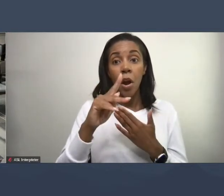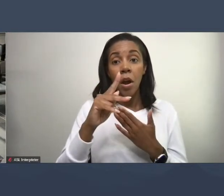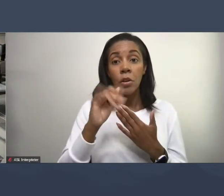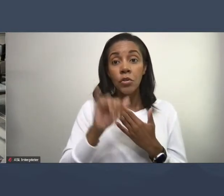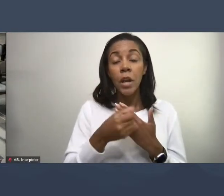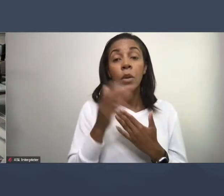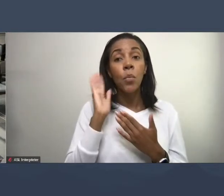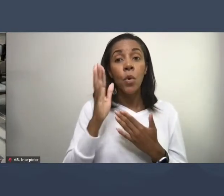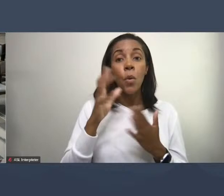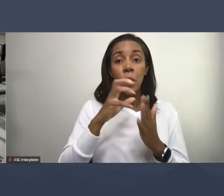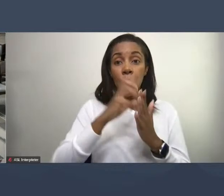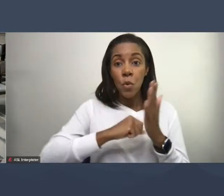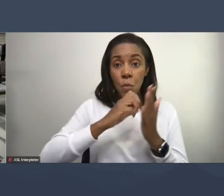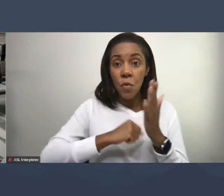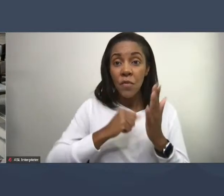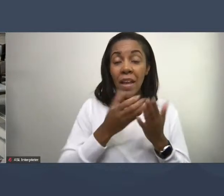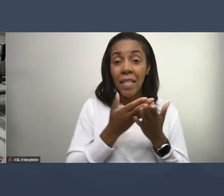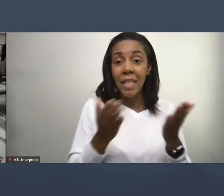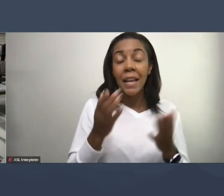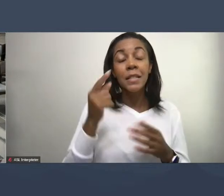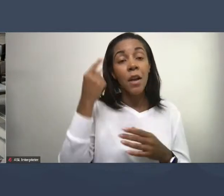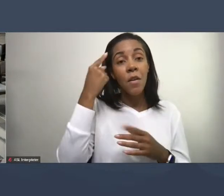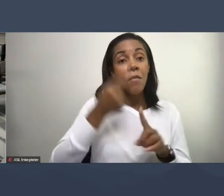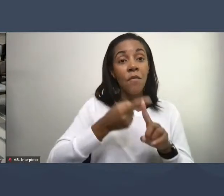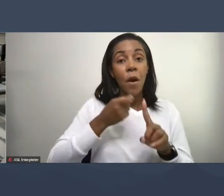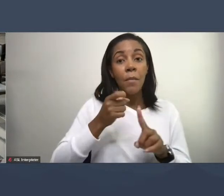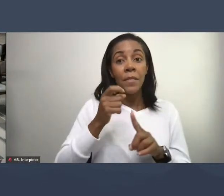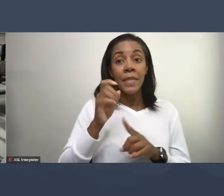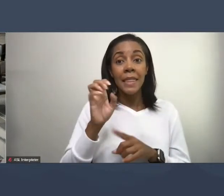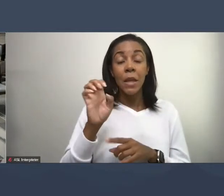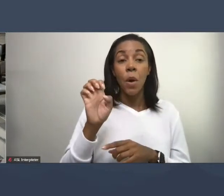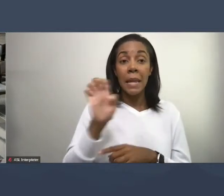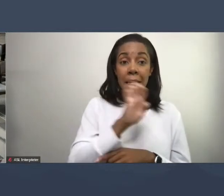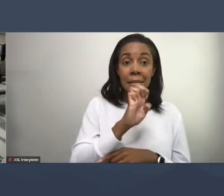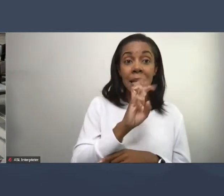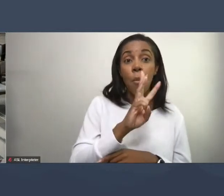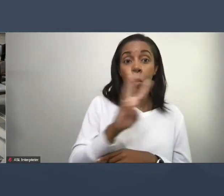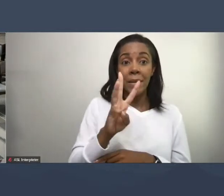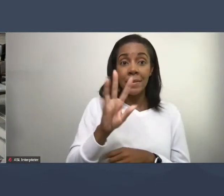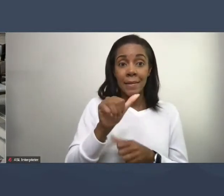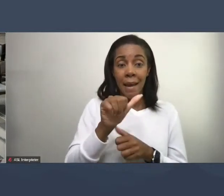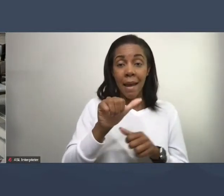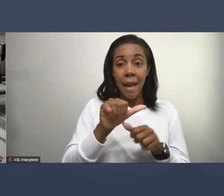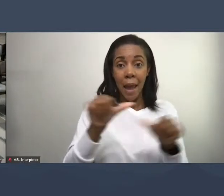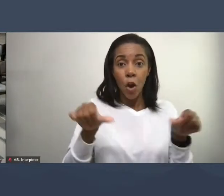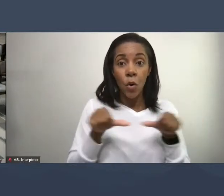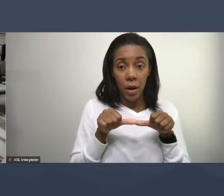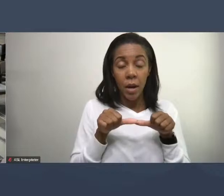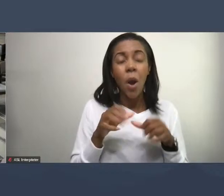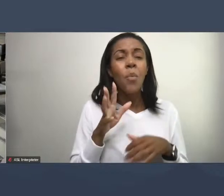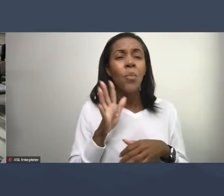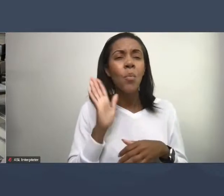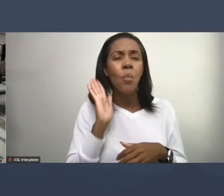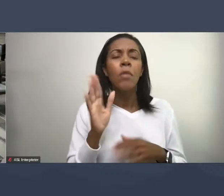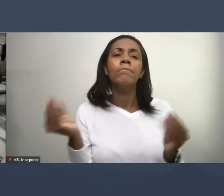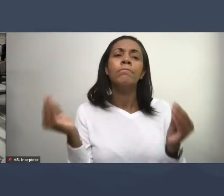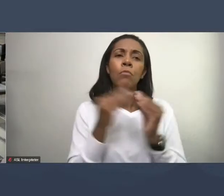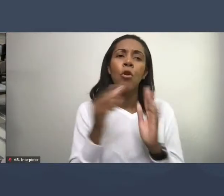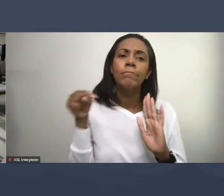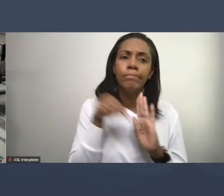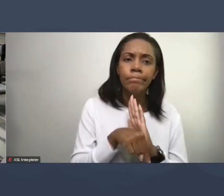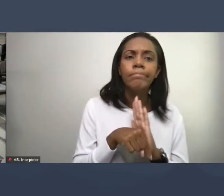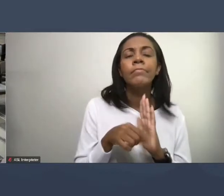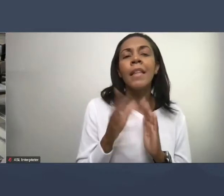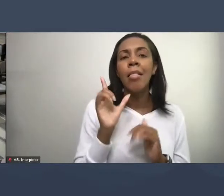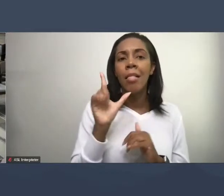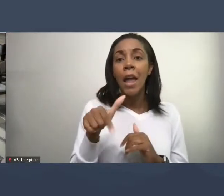from the east area as well as the west area. And I'll talk a little bit about that as we get into the project itself, but there's an east area,